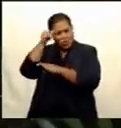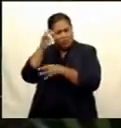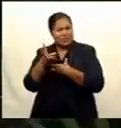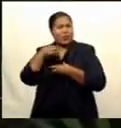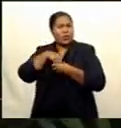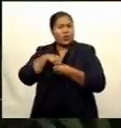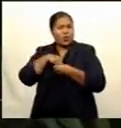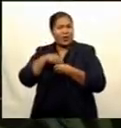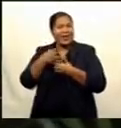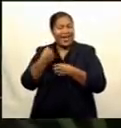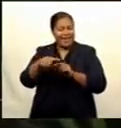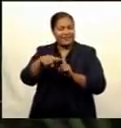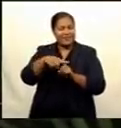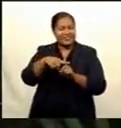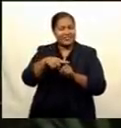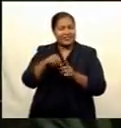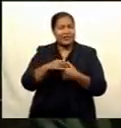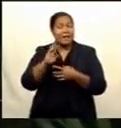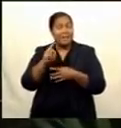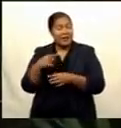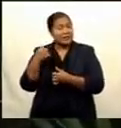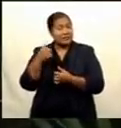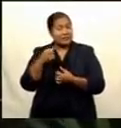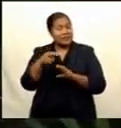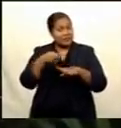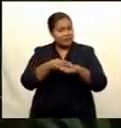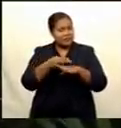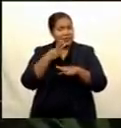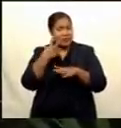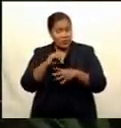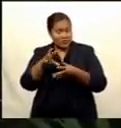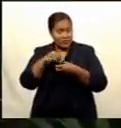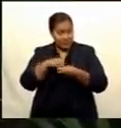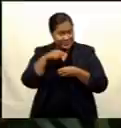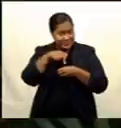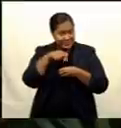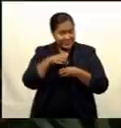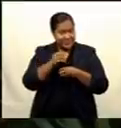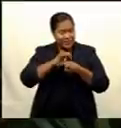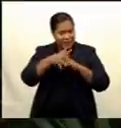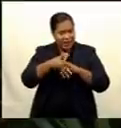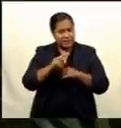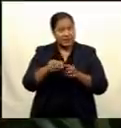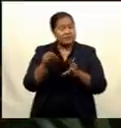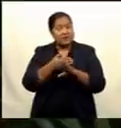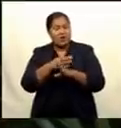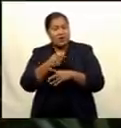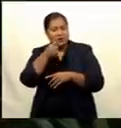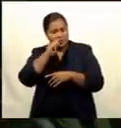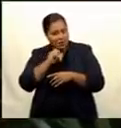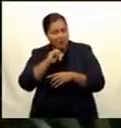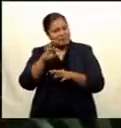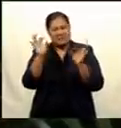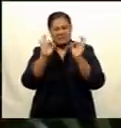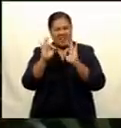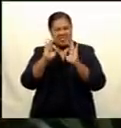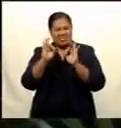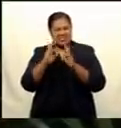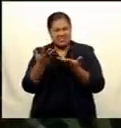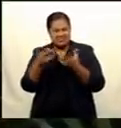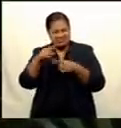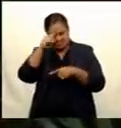contracted the virus. The RFN says between contracting the virus and prior to swab, he was asymptomatic and